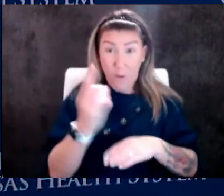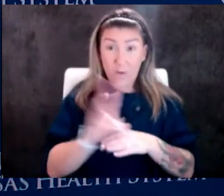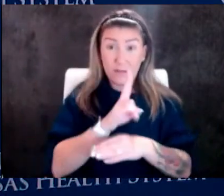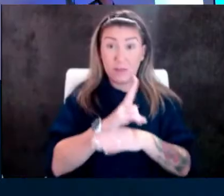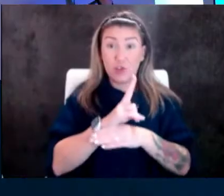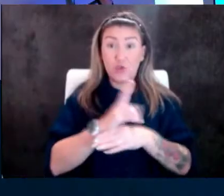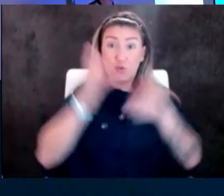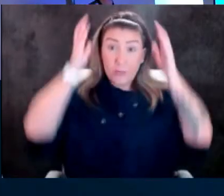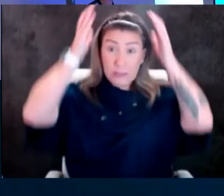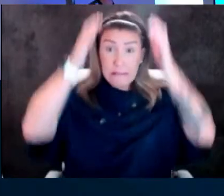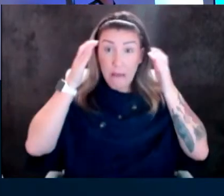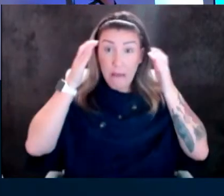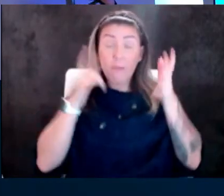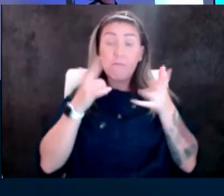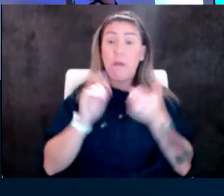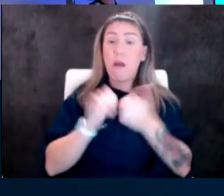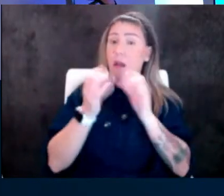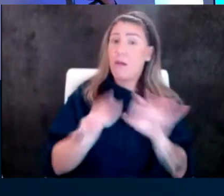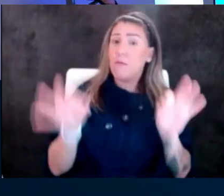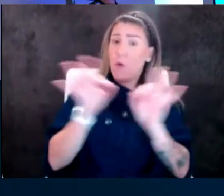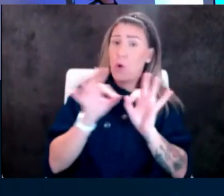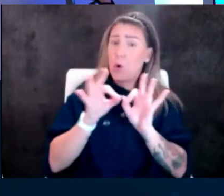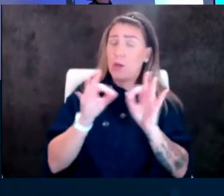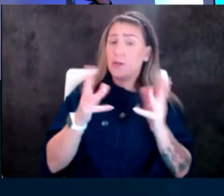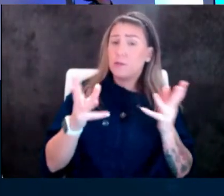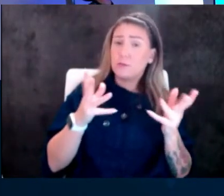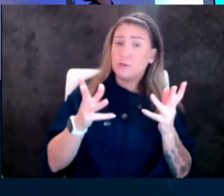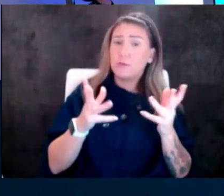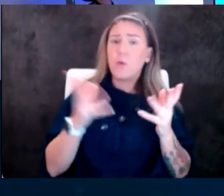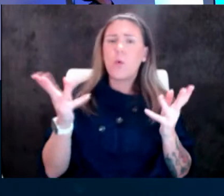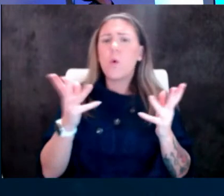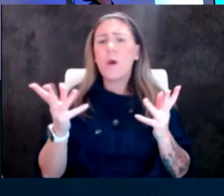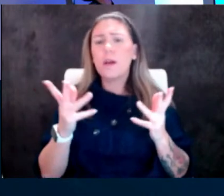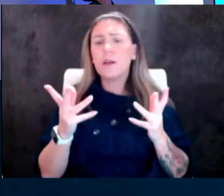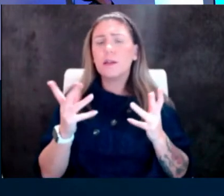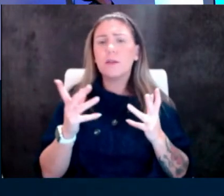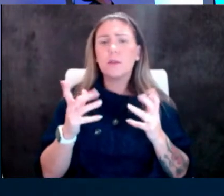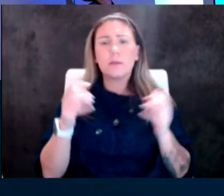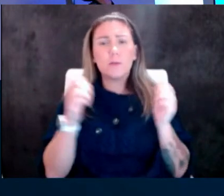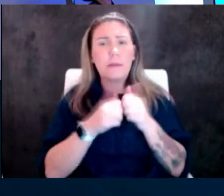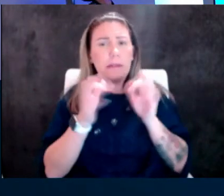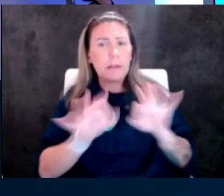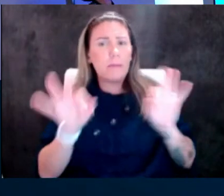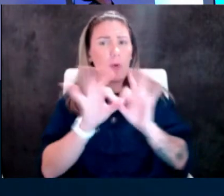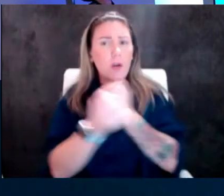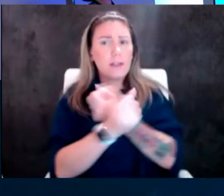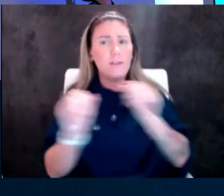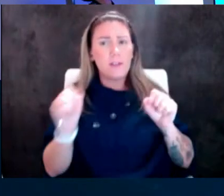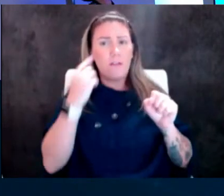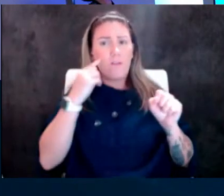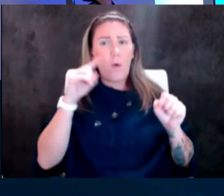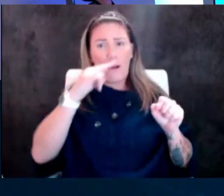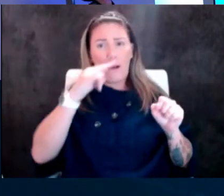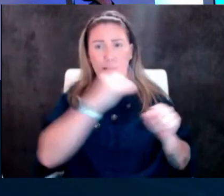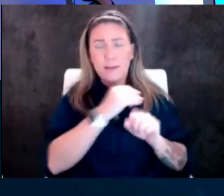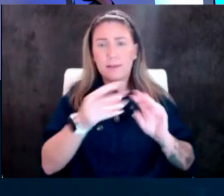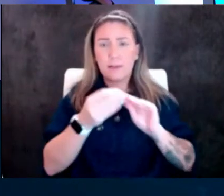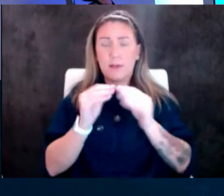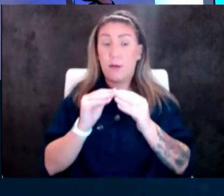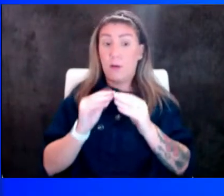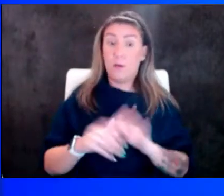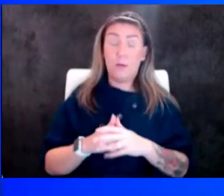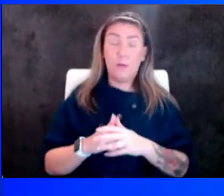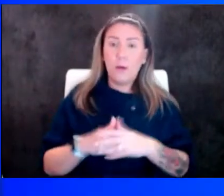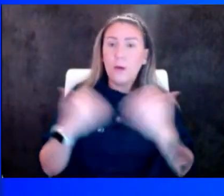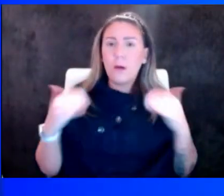that, and what Joe Ellen just wants to know what that plays as far as just importance of safety for kids and numbers. Oh, it's incredibly important. I